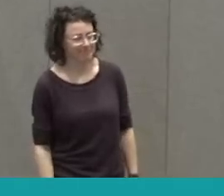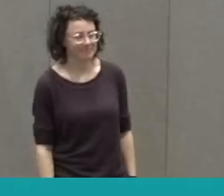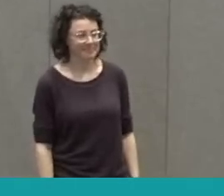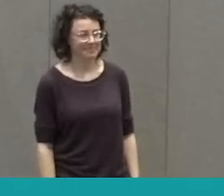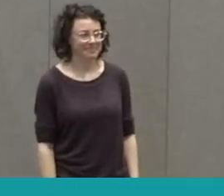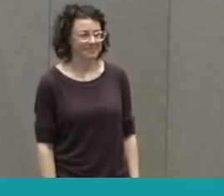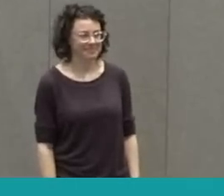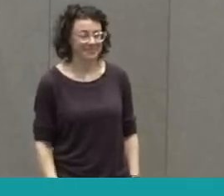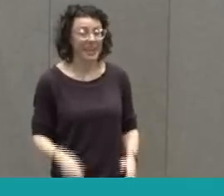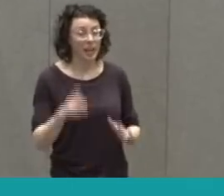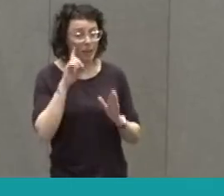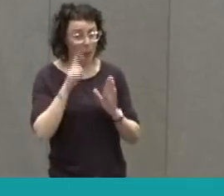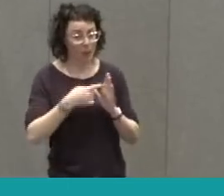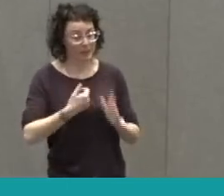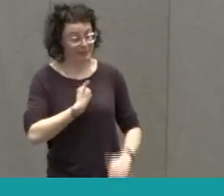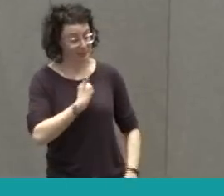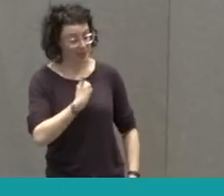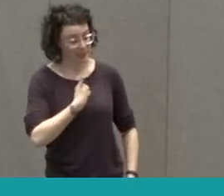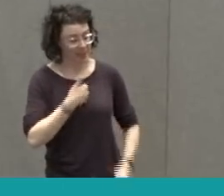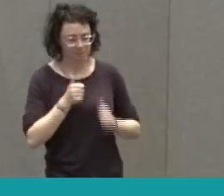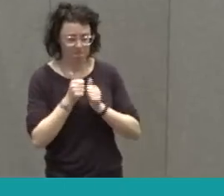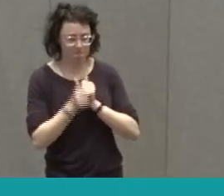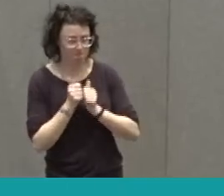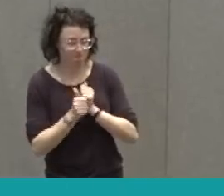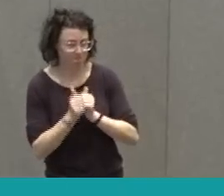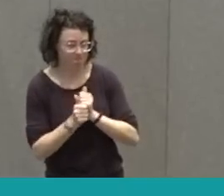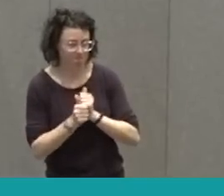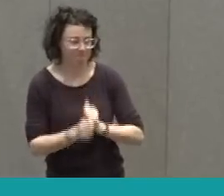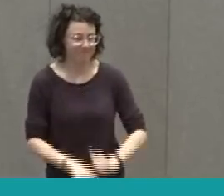You notice I'm very competitive. Just a little.